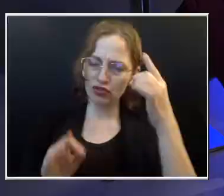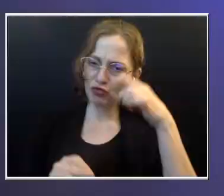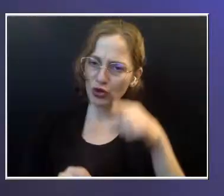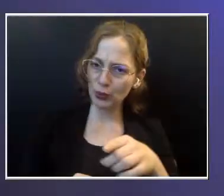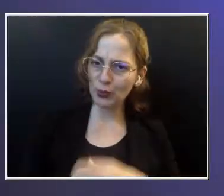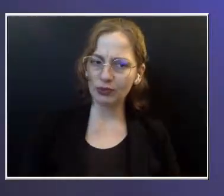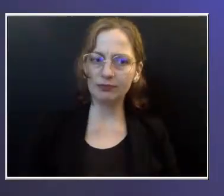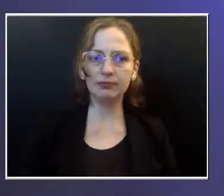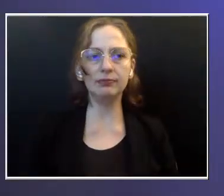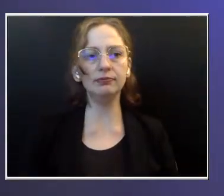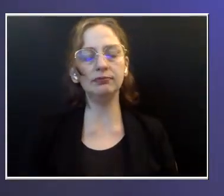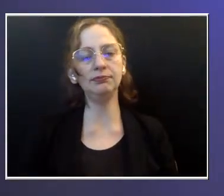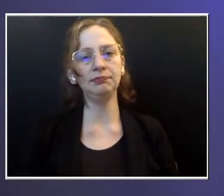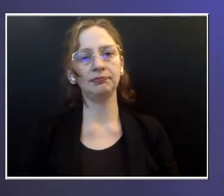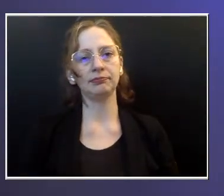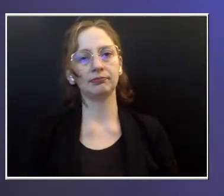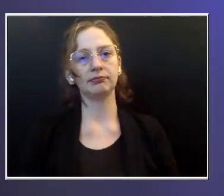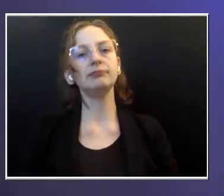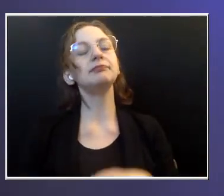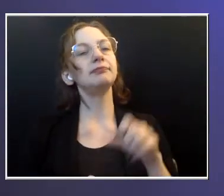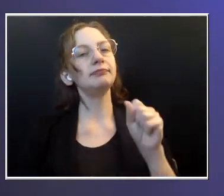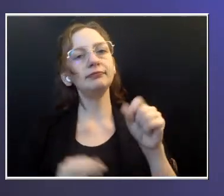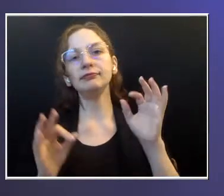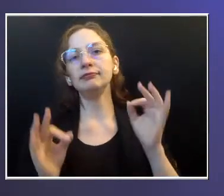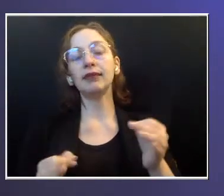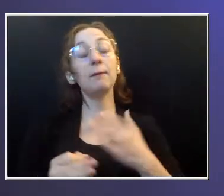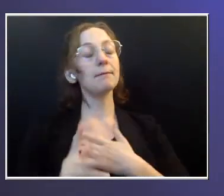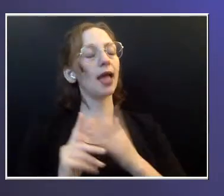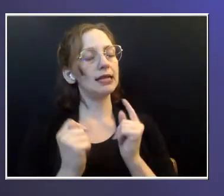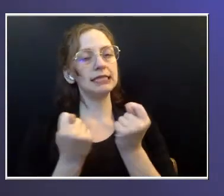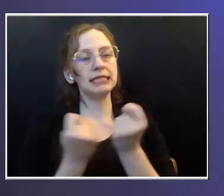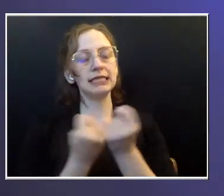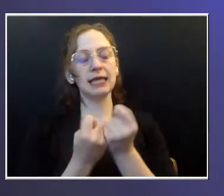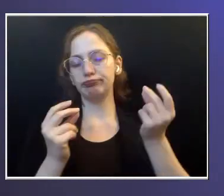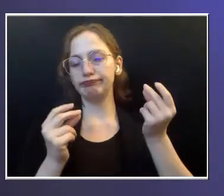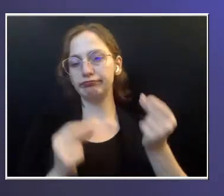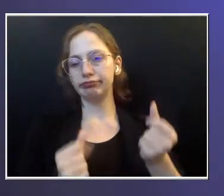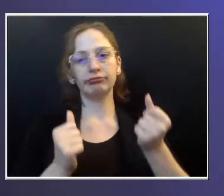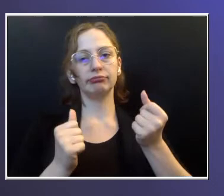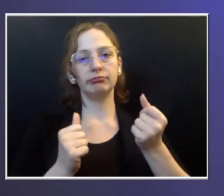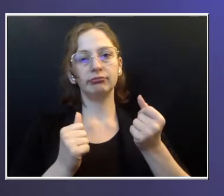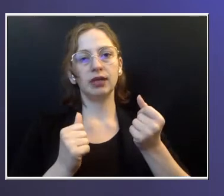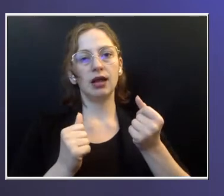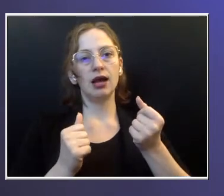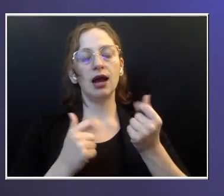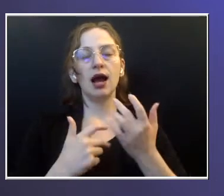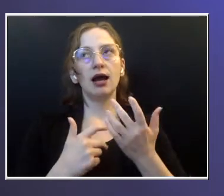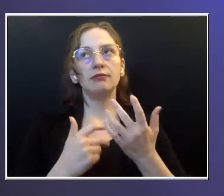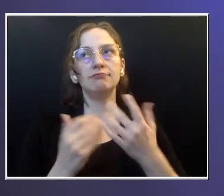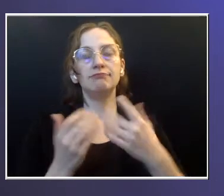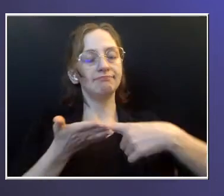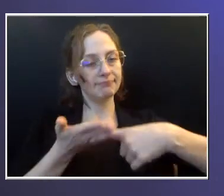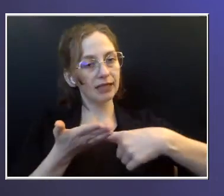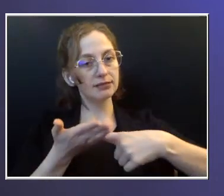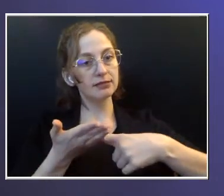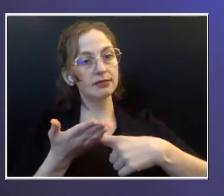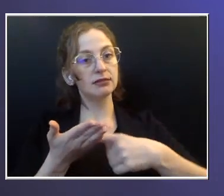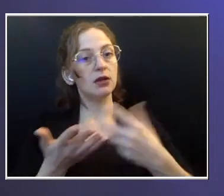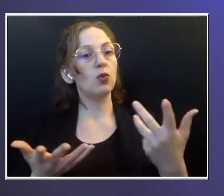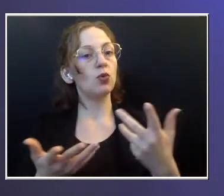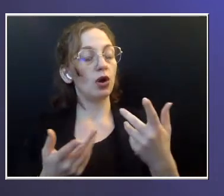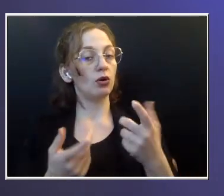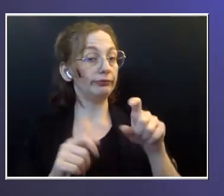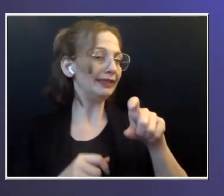Definitely. My team here right away, kind of talked about what we needed to do to rid cancer. That's